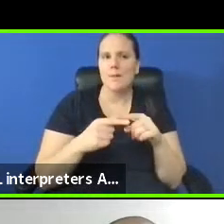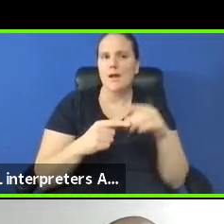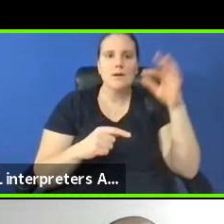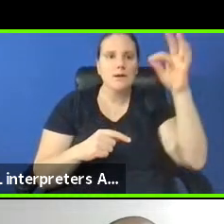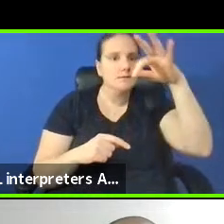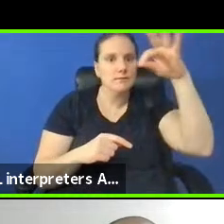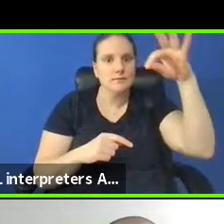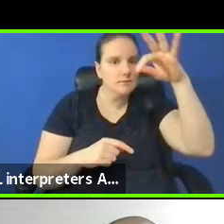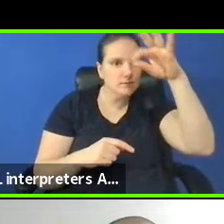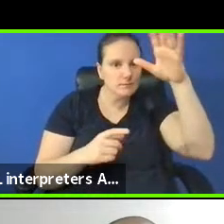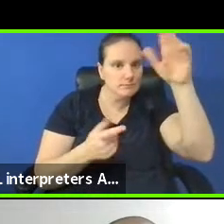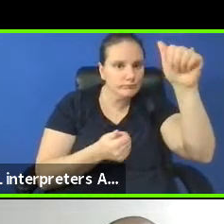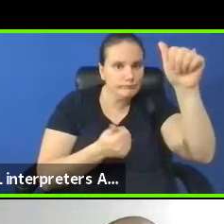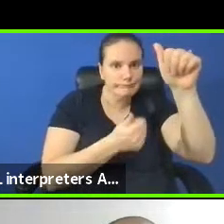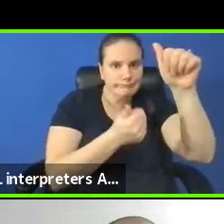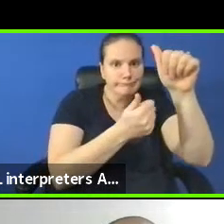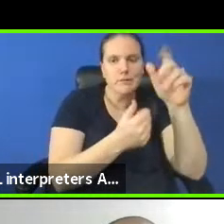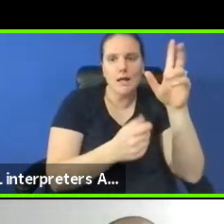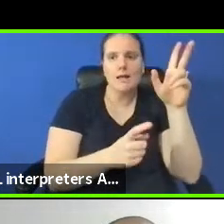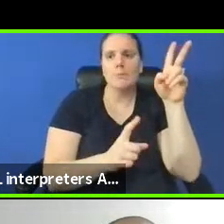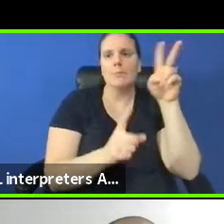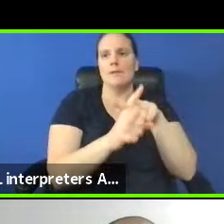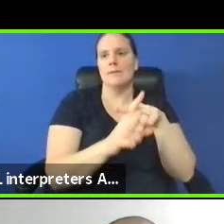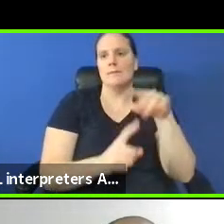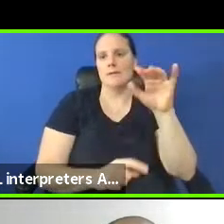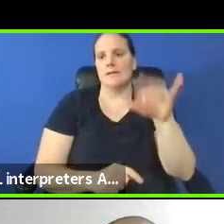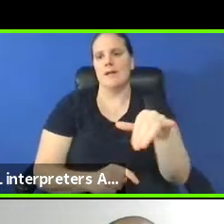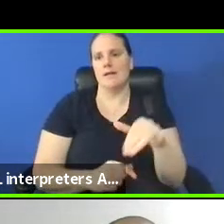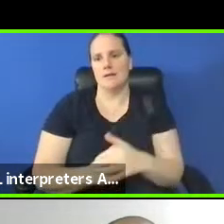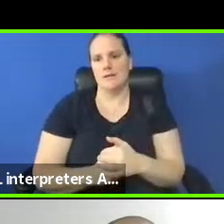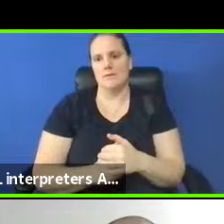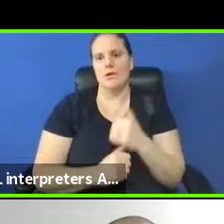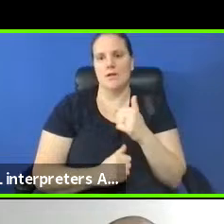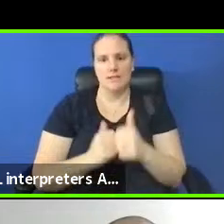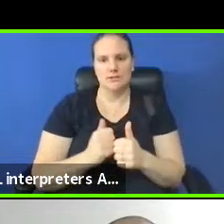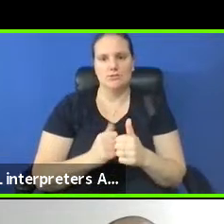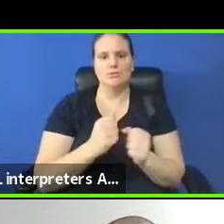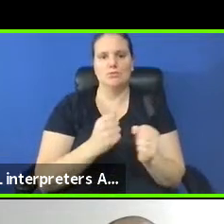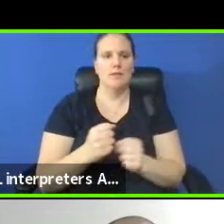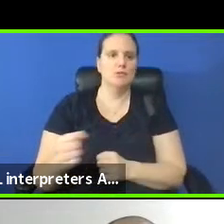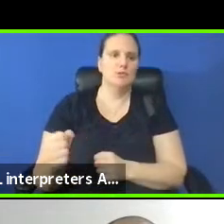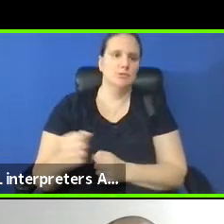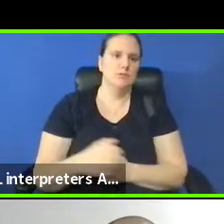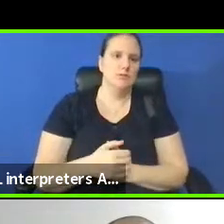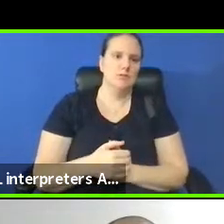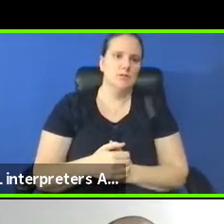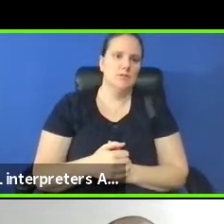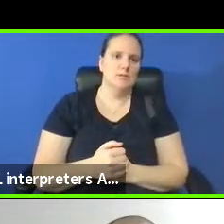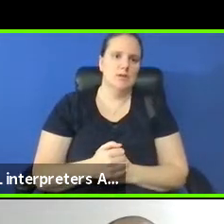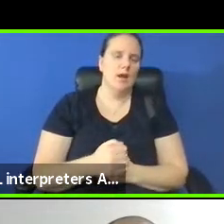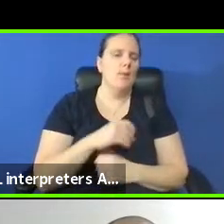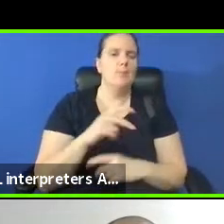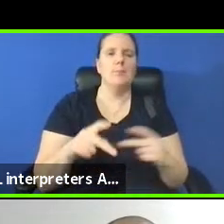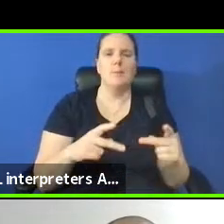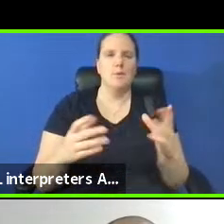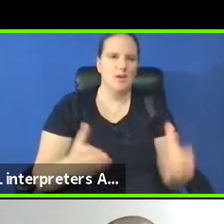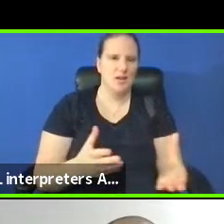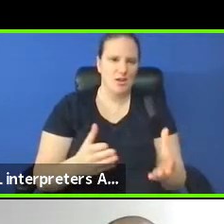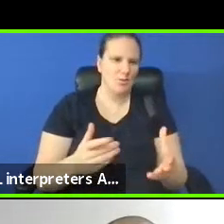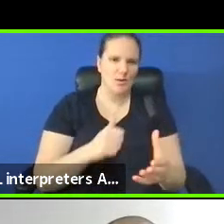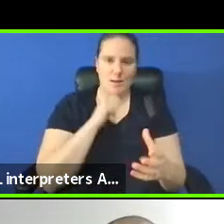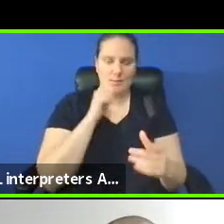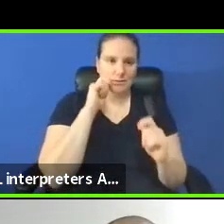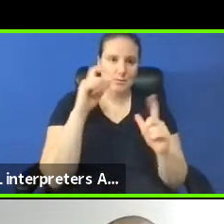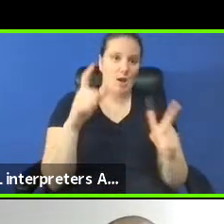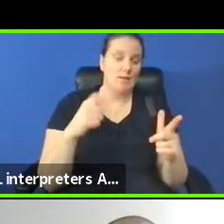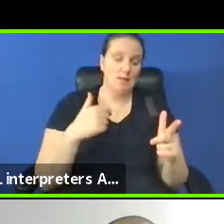sticks, and about the implementation of each of the strategies. I mean, people here will not be surprised